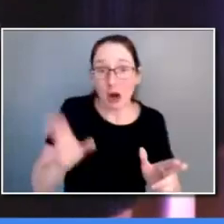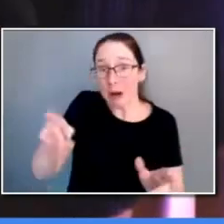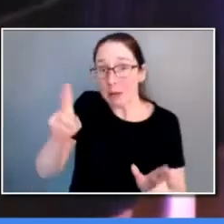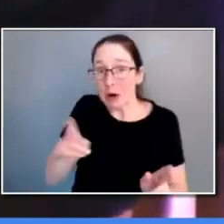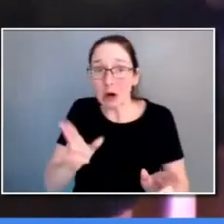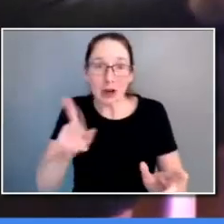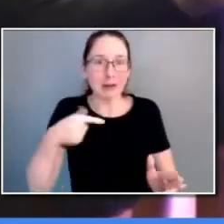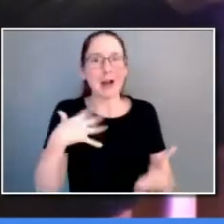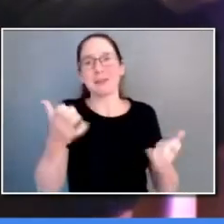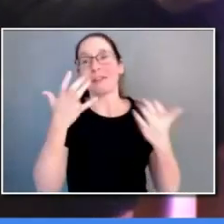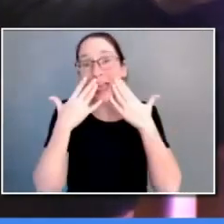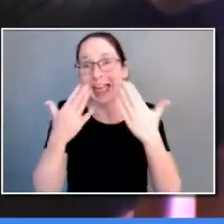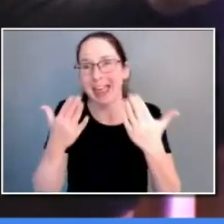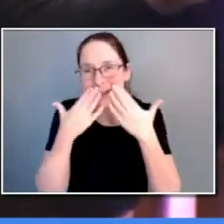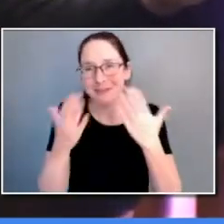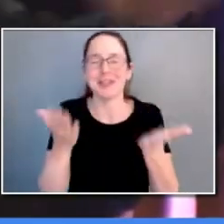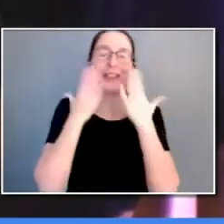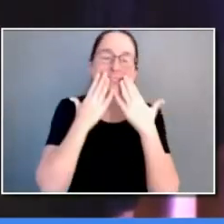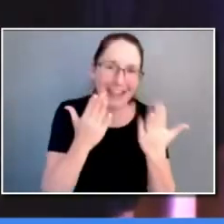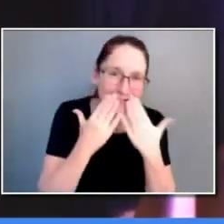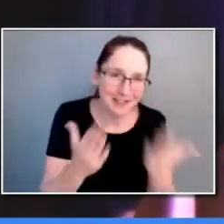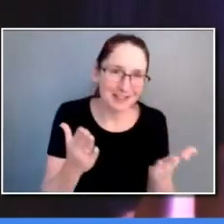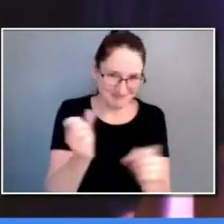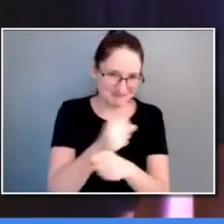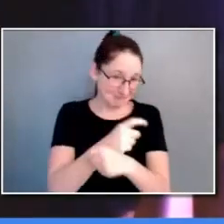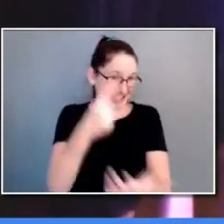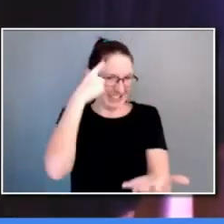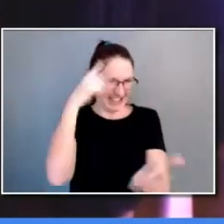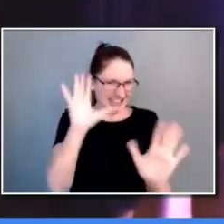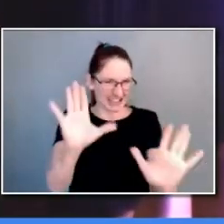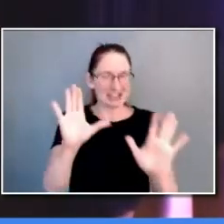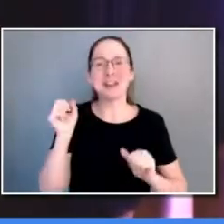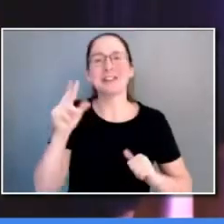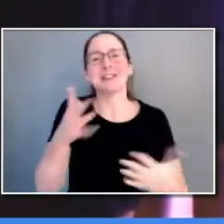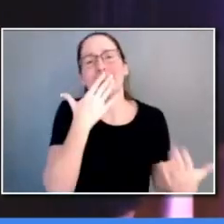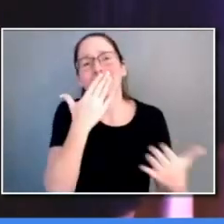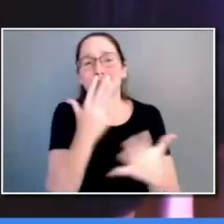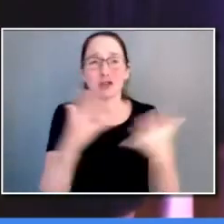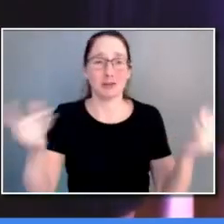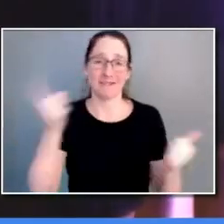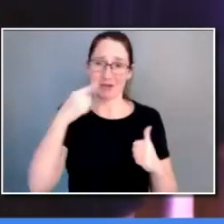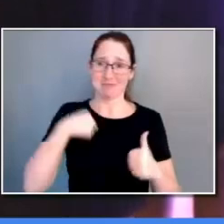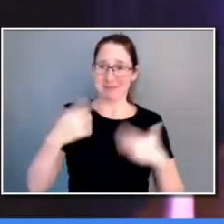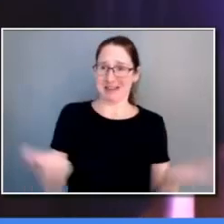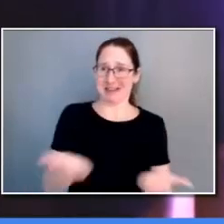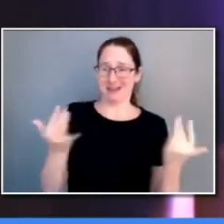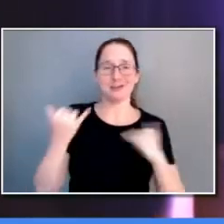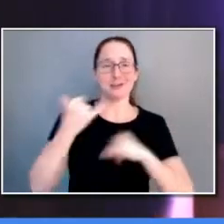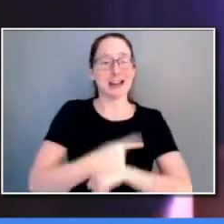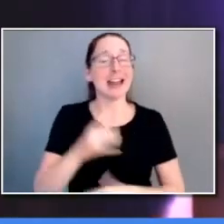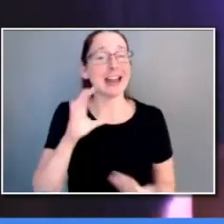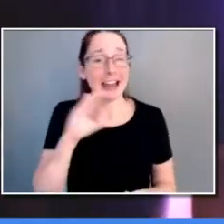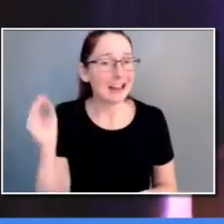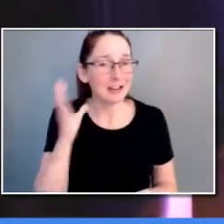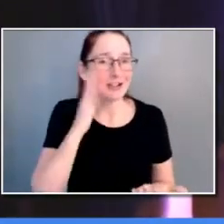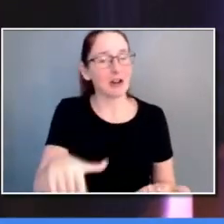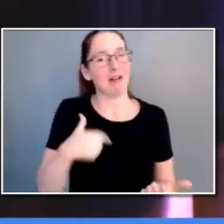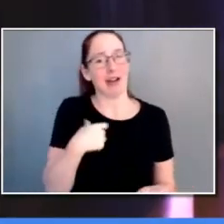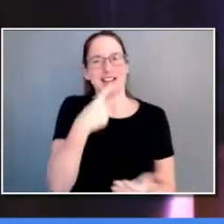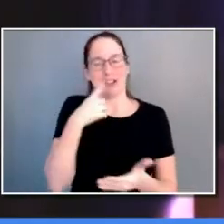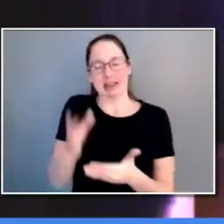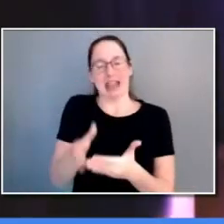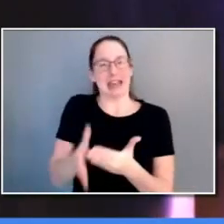to thank you, if that makes sense. So thank you so much for having us. And, I say this at the end of